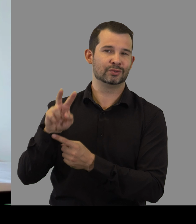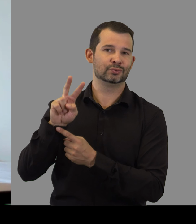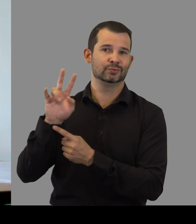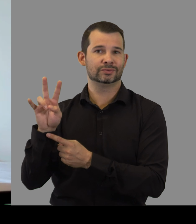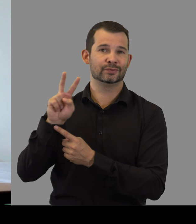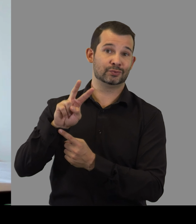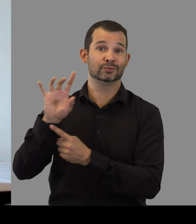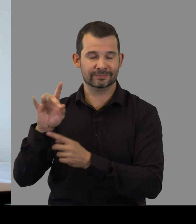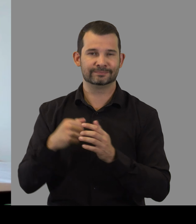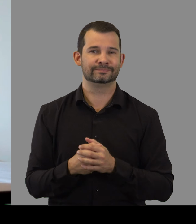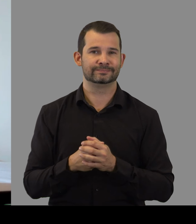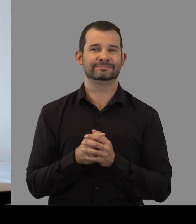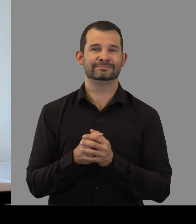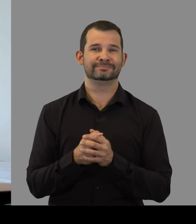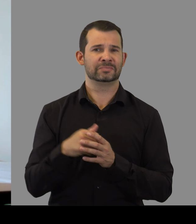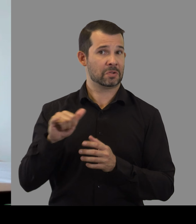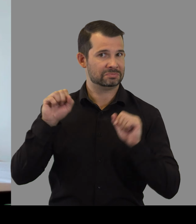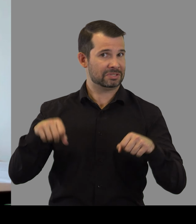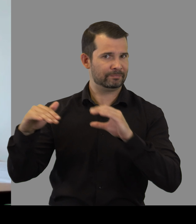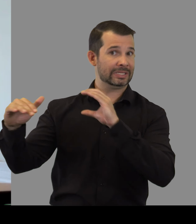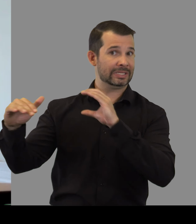1-866-482-2728. They can also send an email to